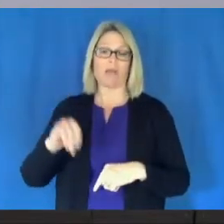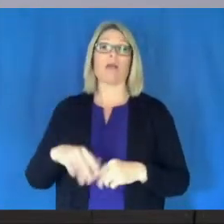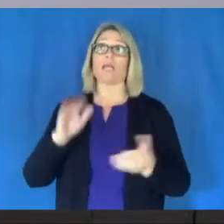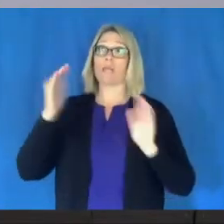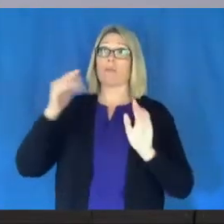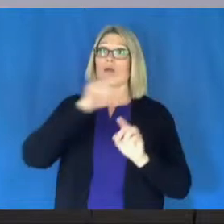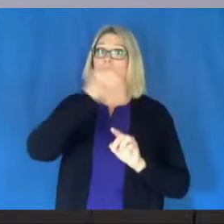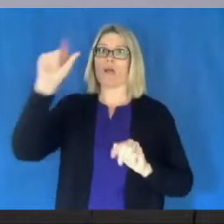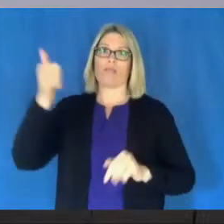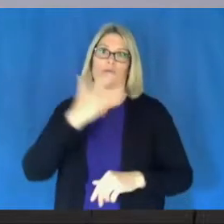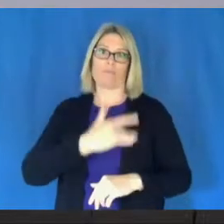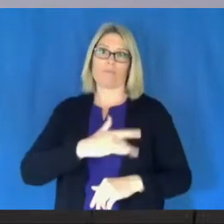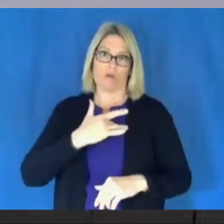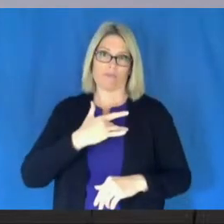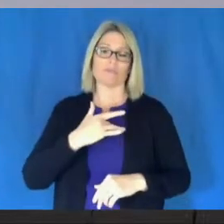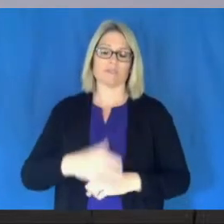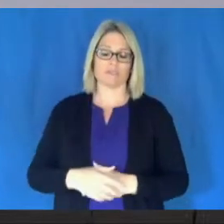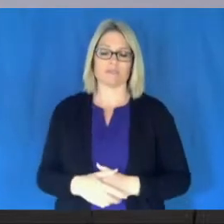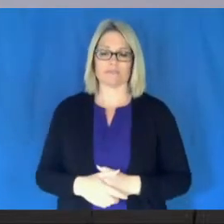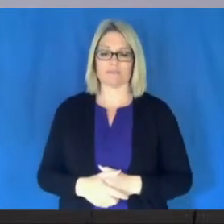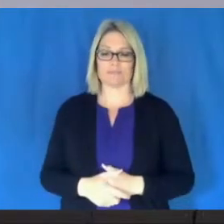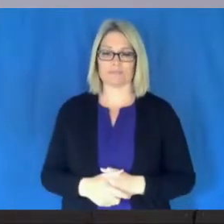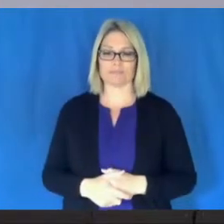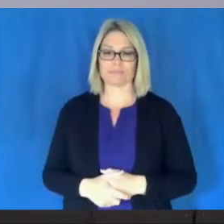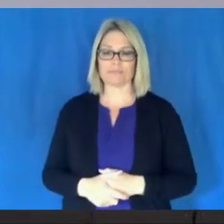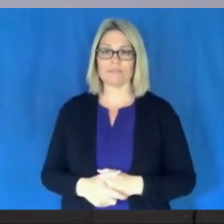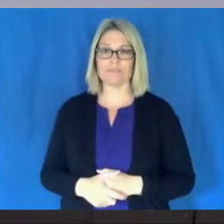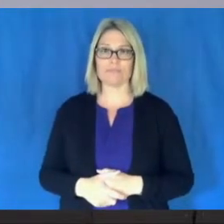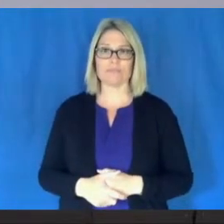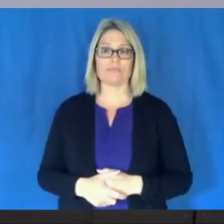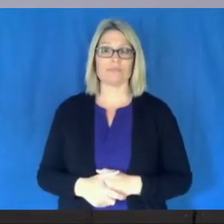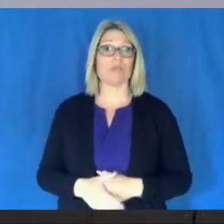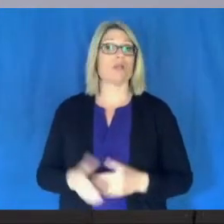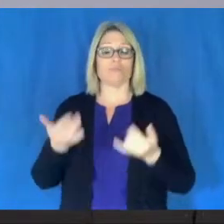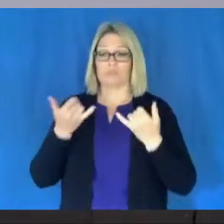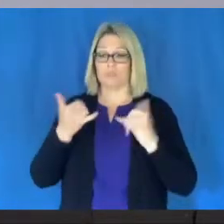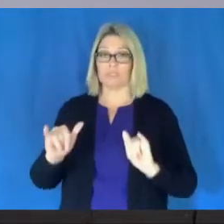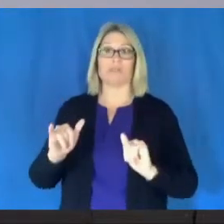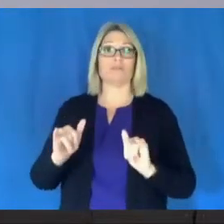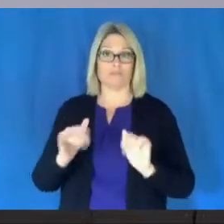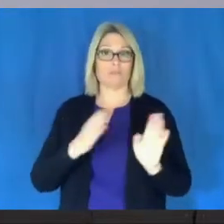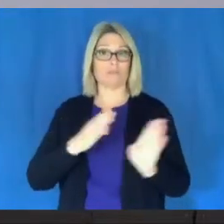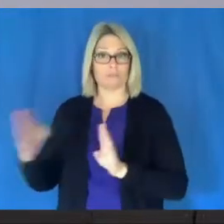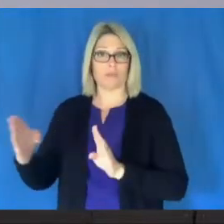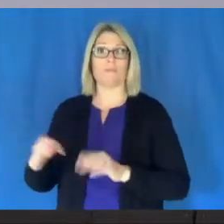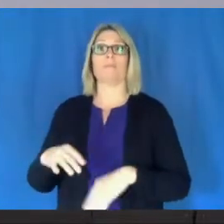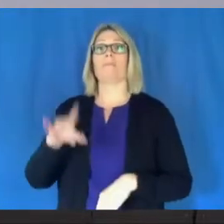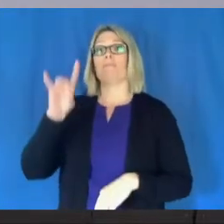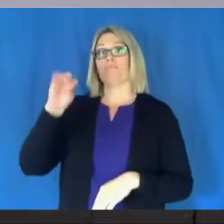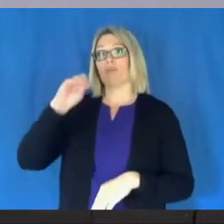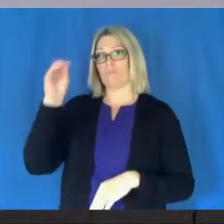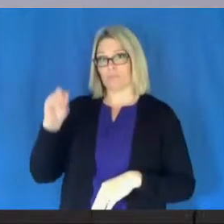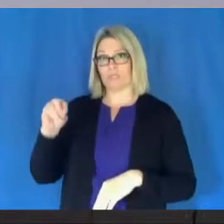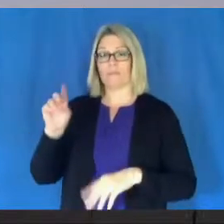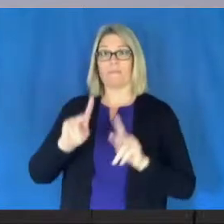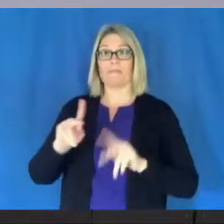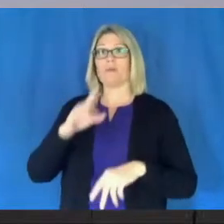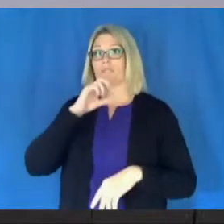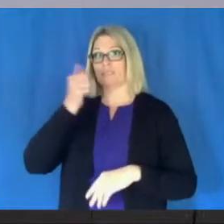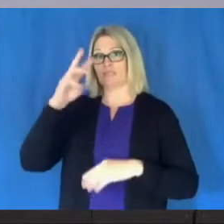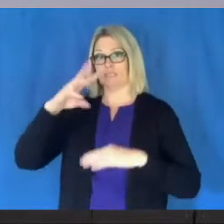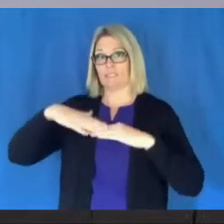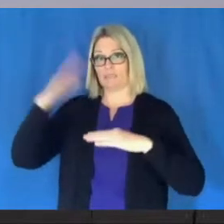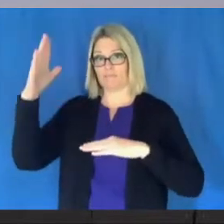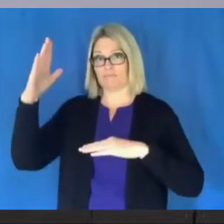to other provinces. We remain on track to vaccinate at least 80% of individuals aged 16 years and older with